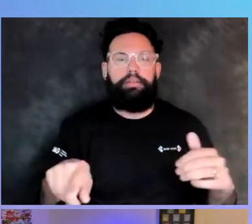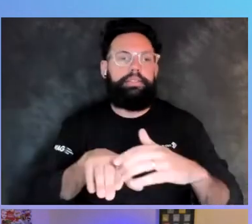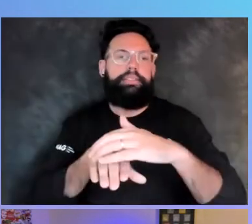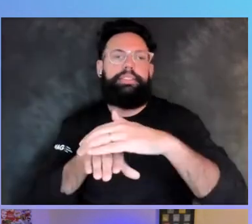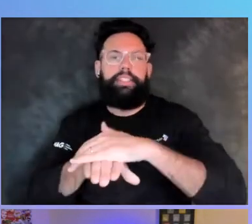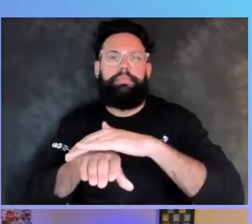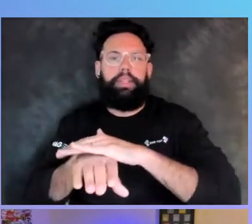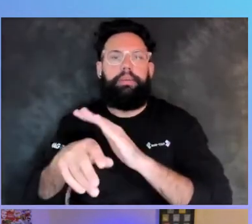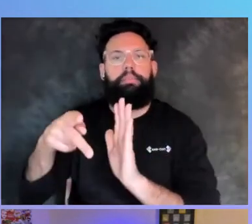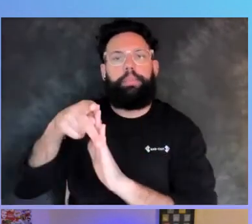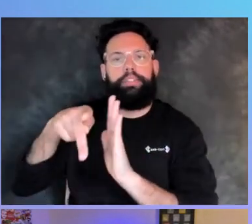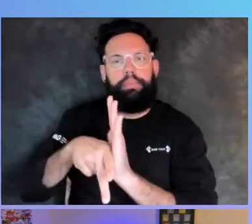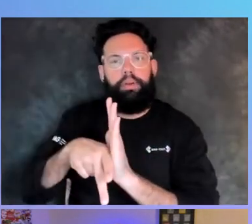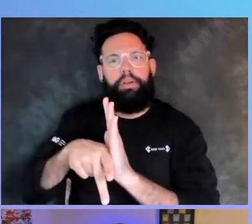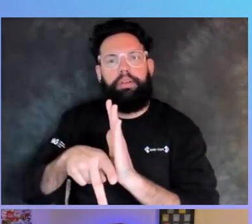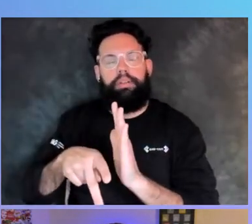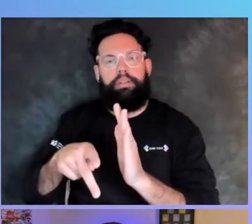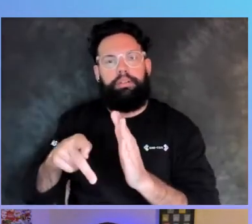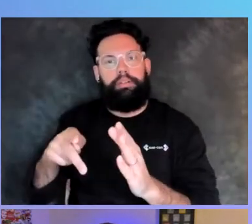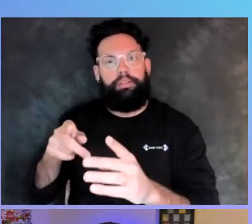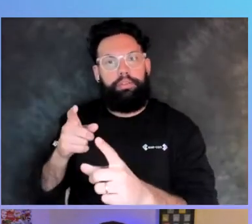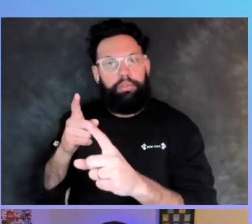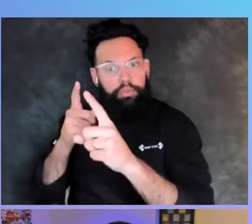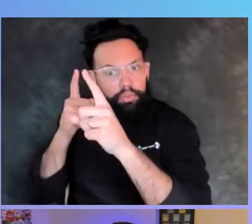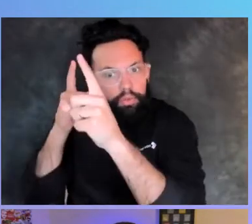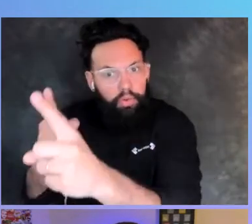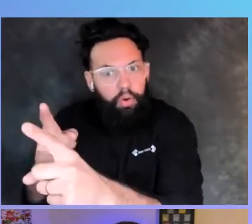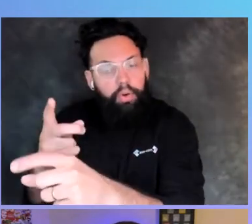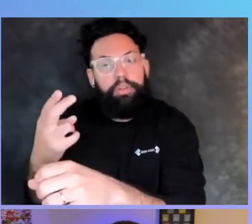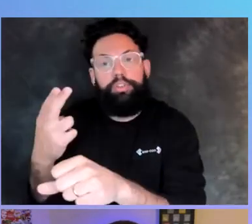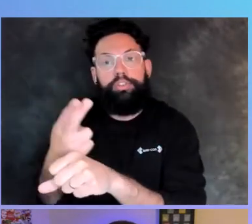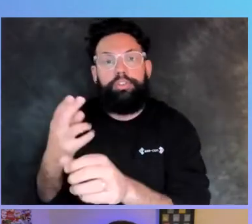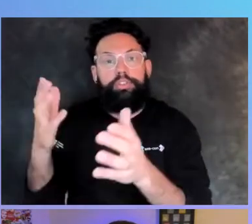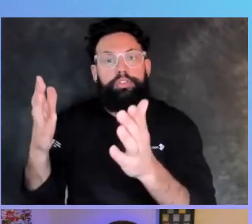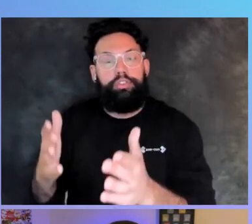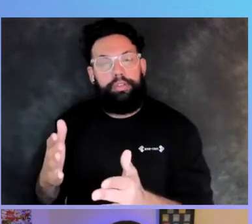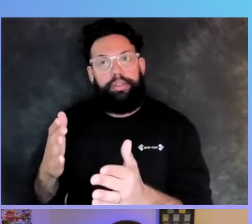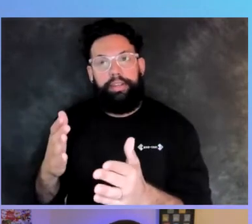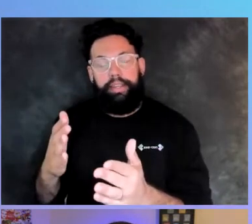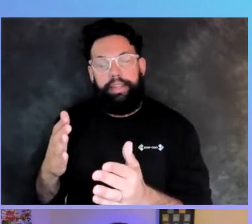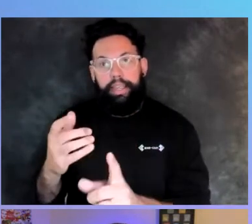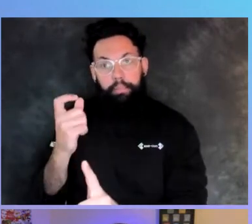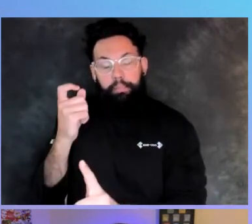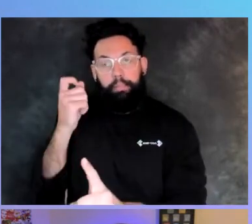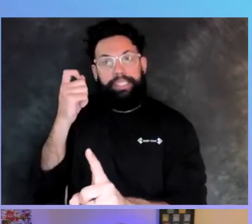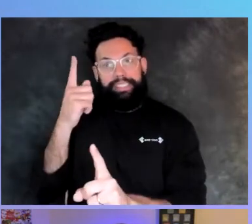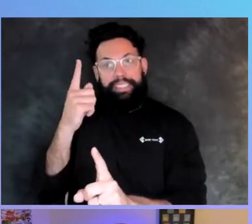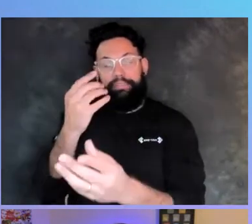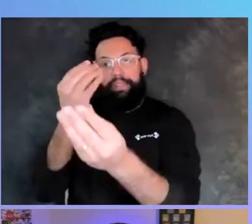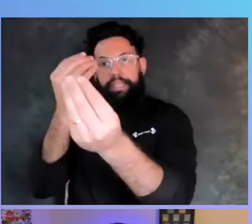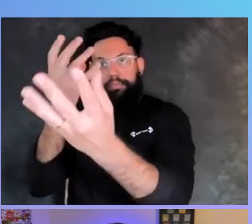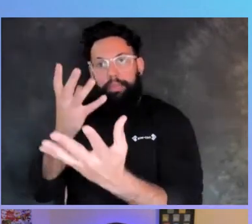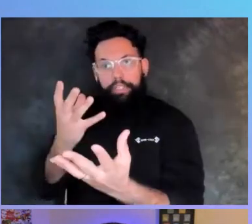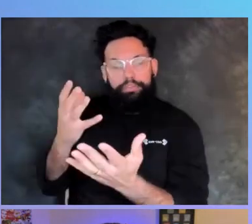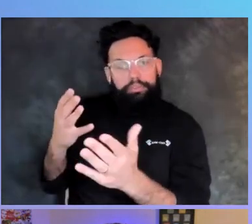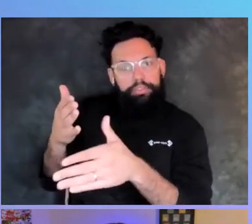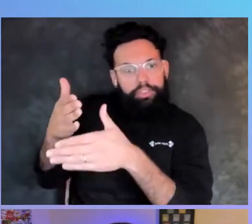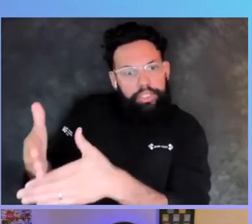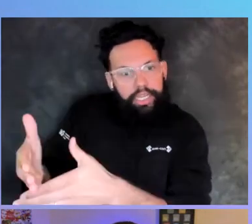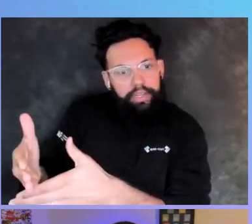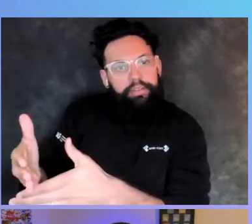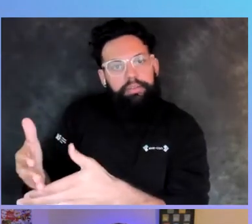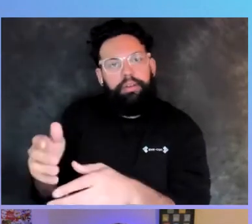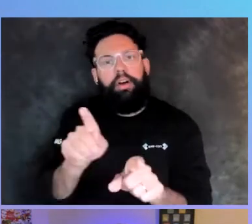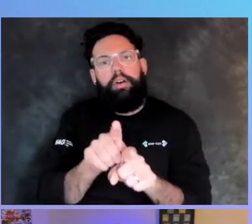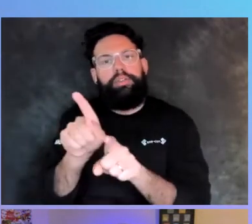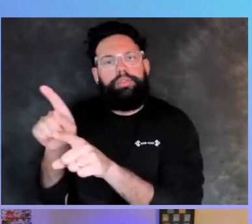that focuses on ensuring a user can perceive the information being presented. It also is saying that perceivable is about